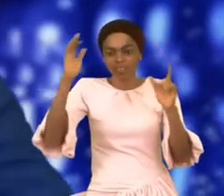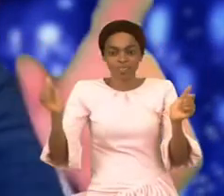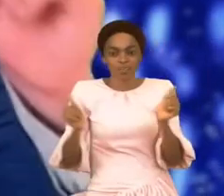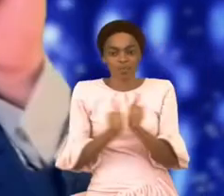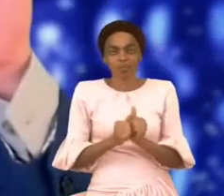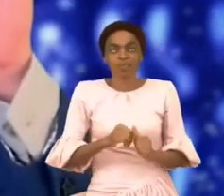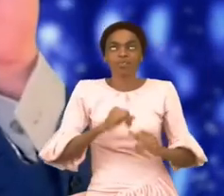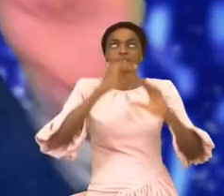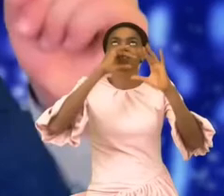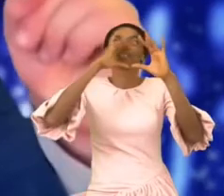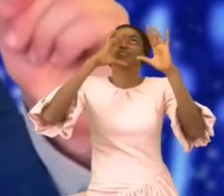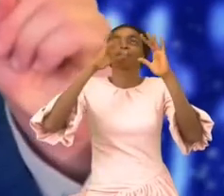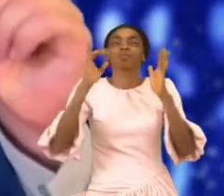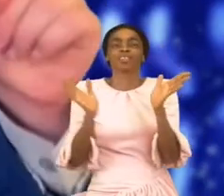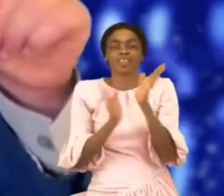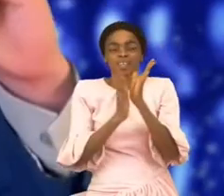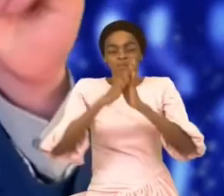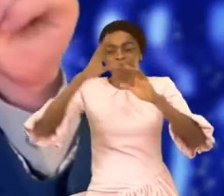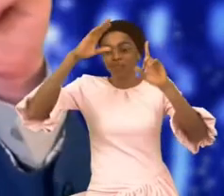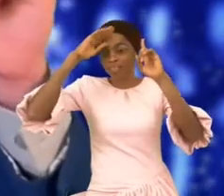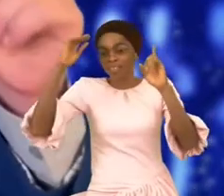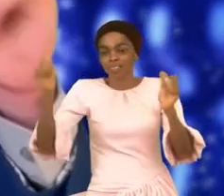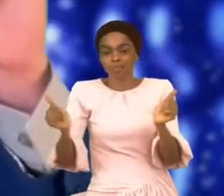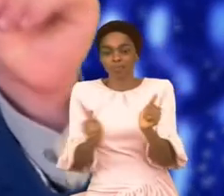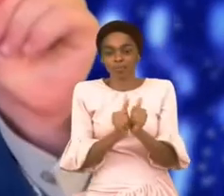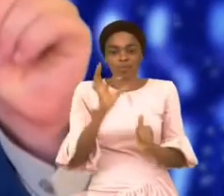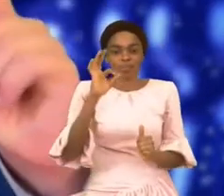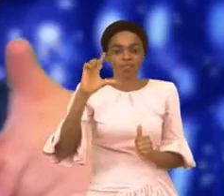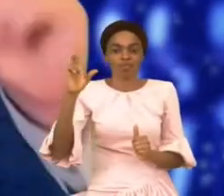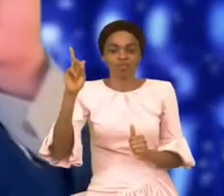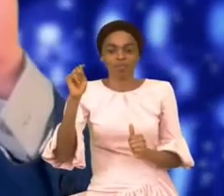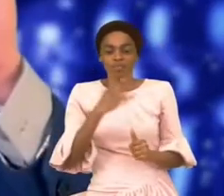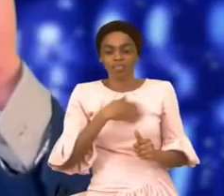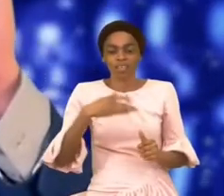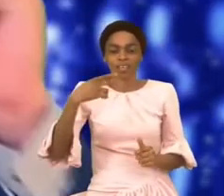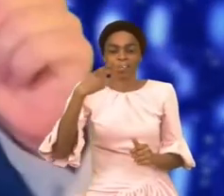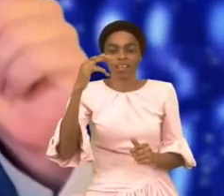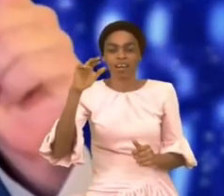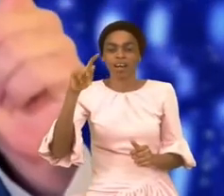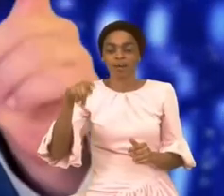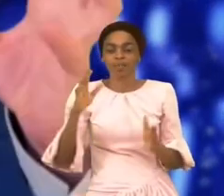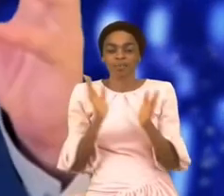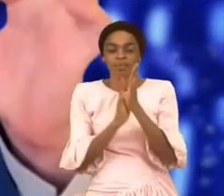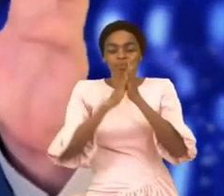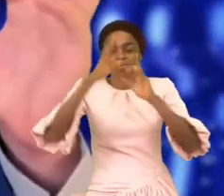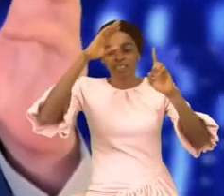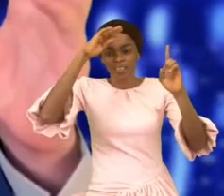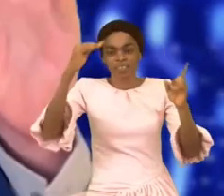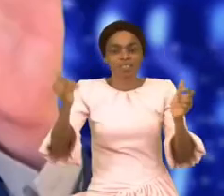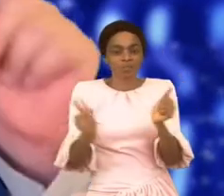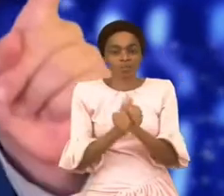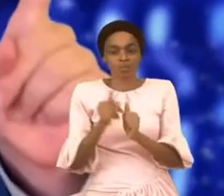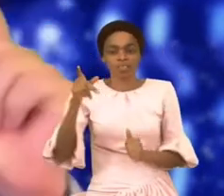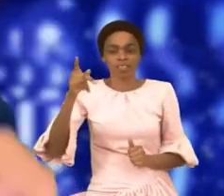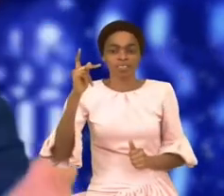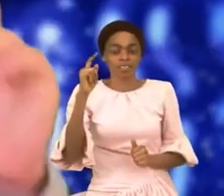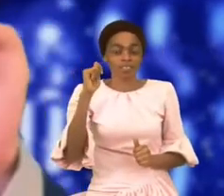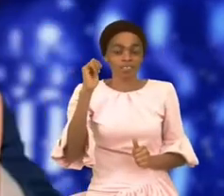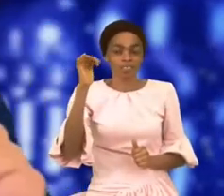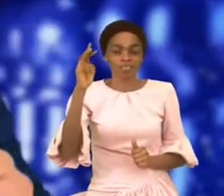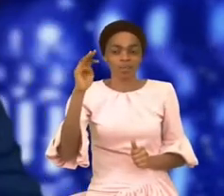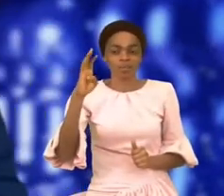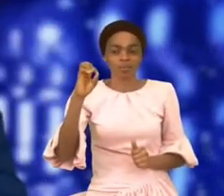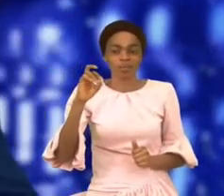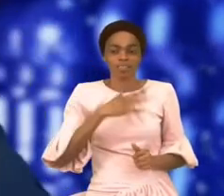harp, praise him with tambourine and dance, praise him with strings and pipe.